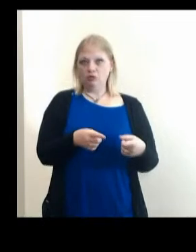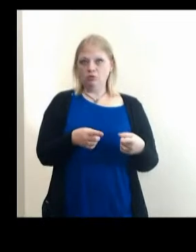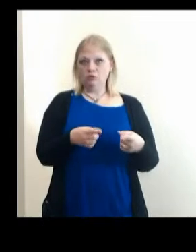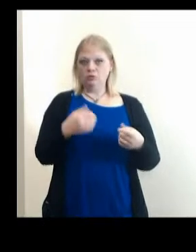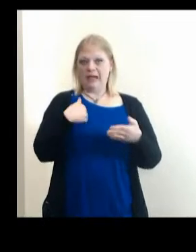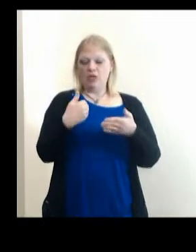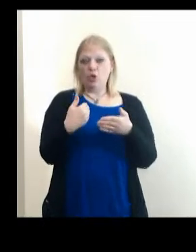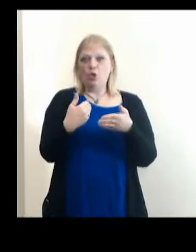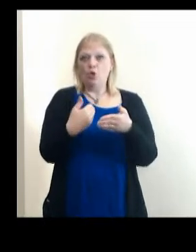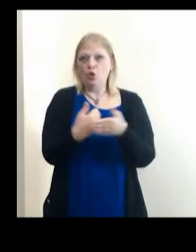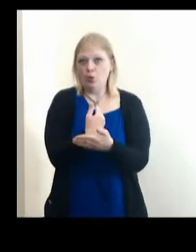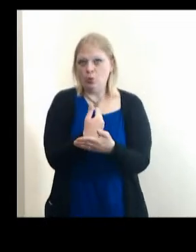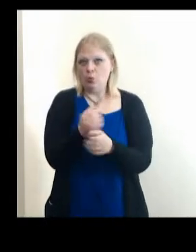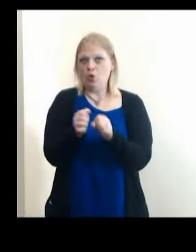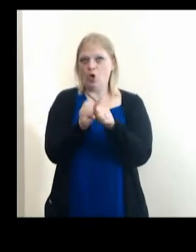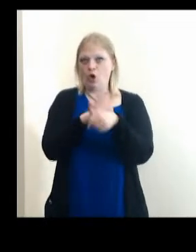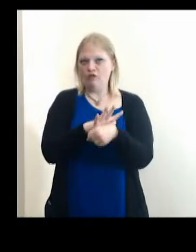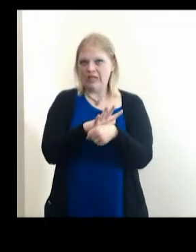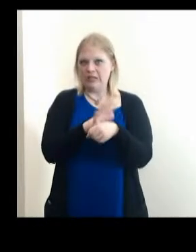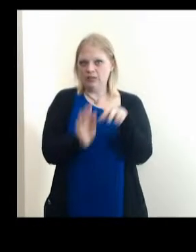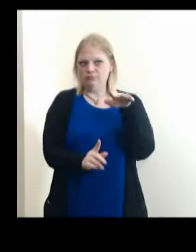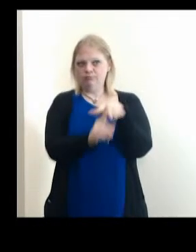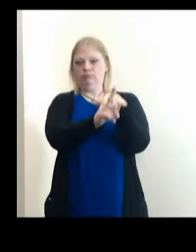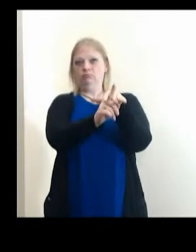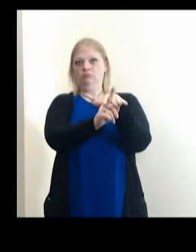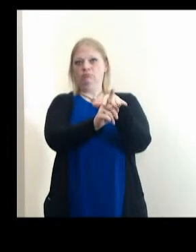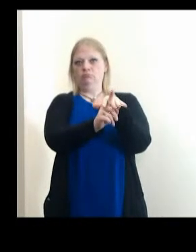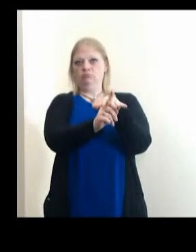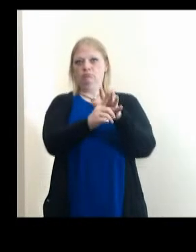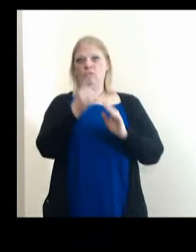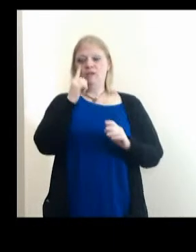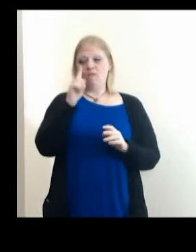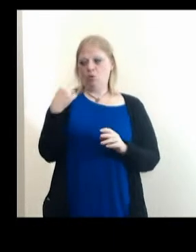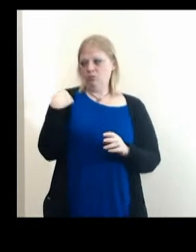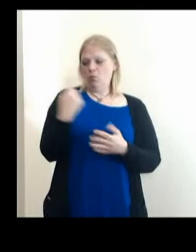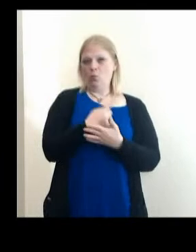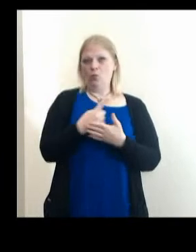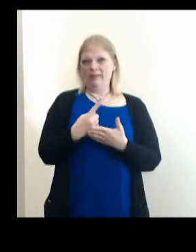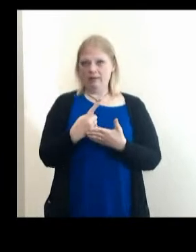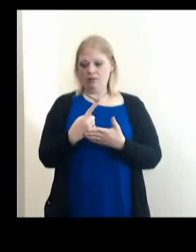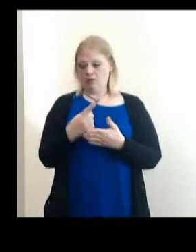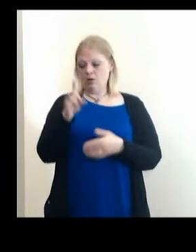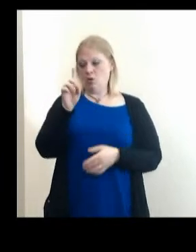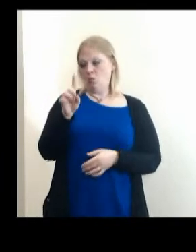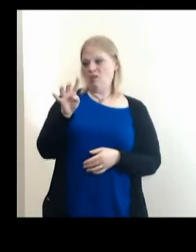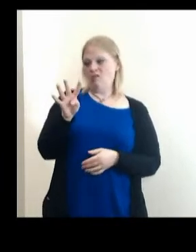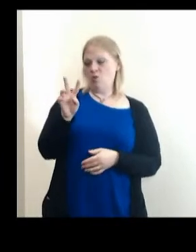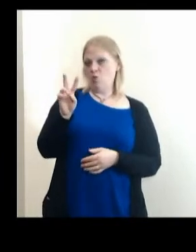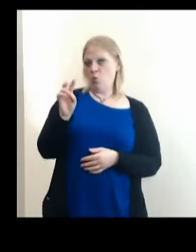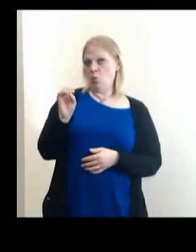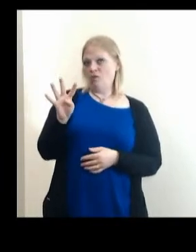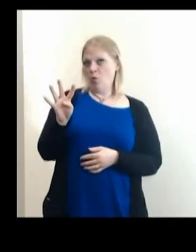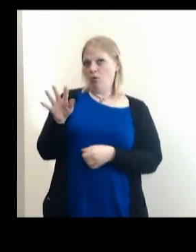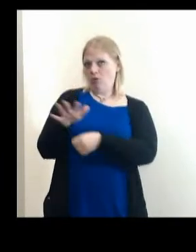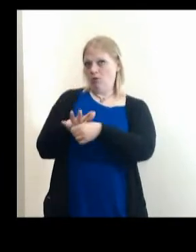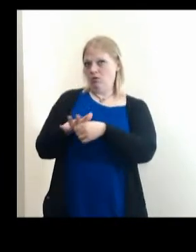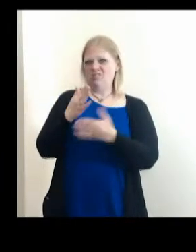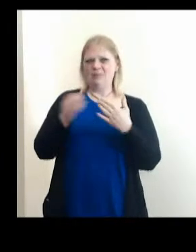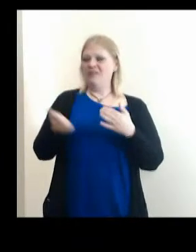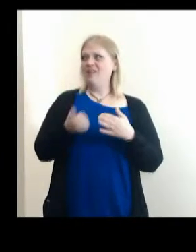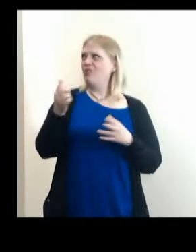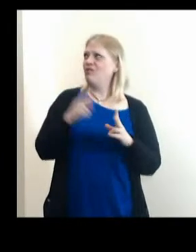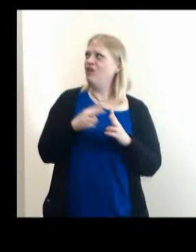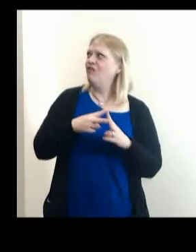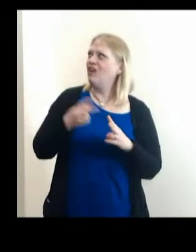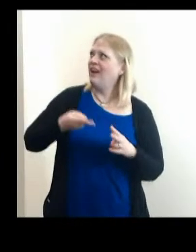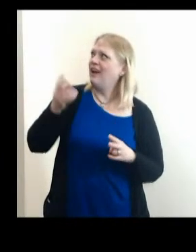new COVID-19 cases for the past week in the 14204 zip code. And then some of the other zip codes are very high